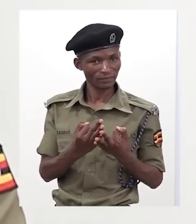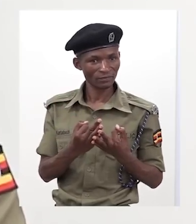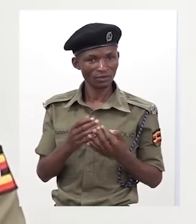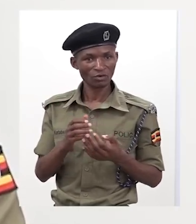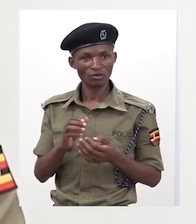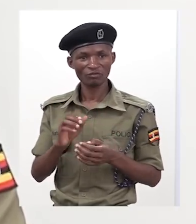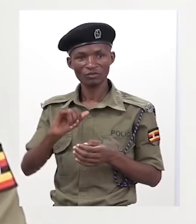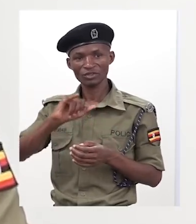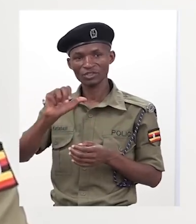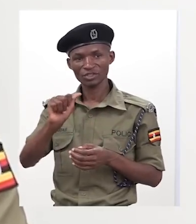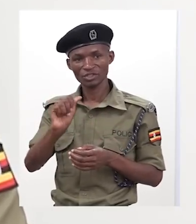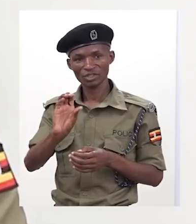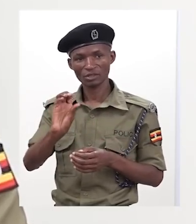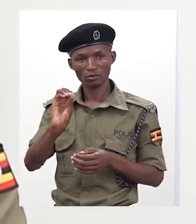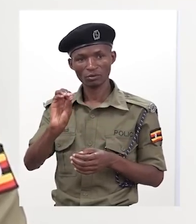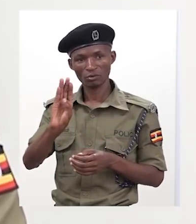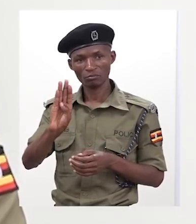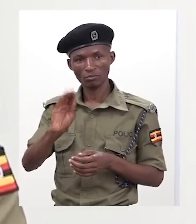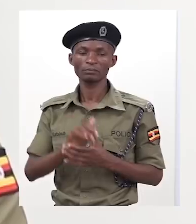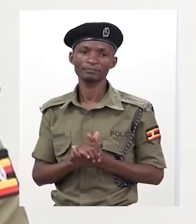Jacob Barok